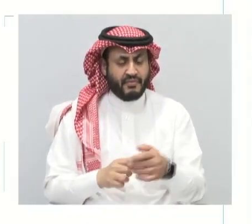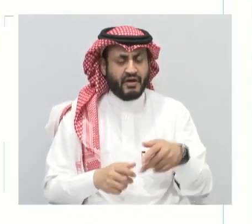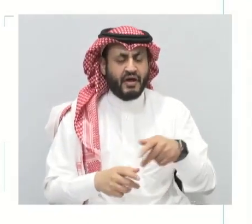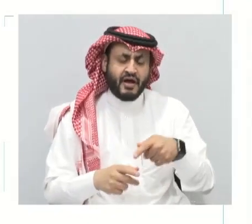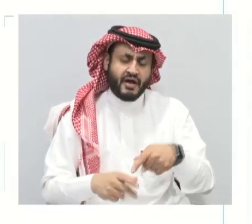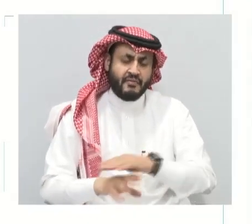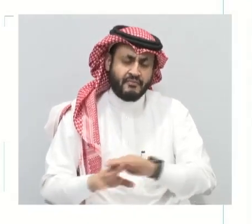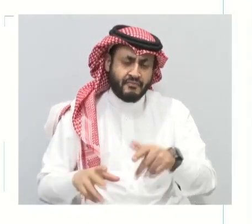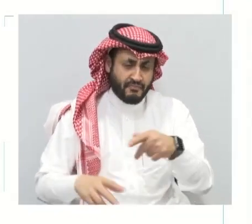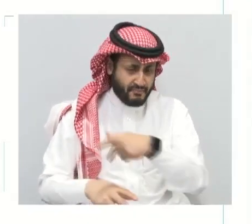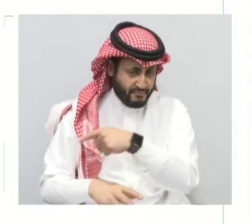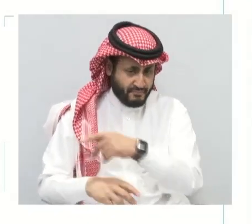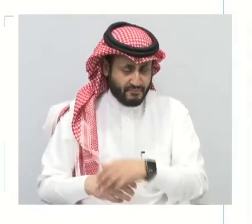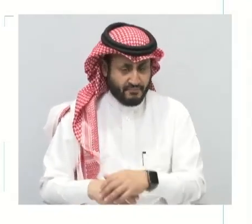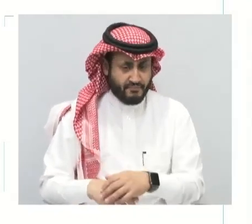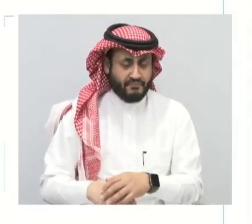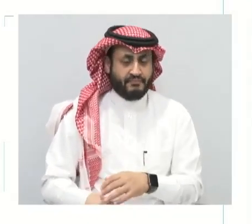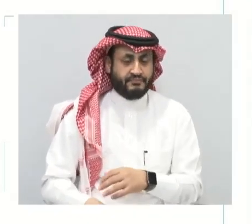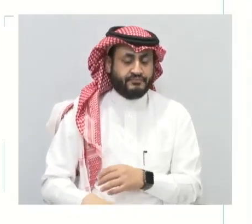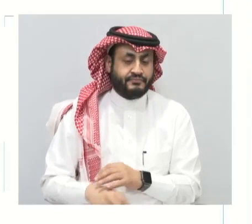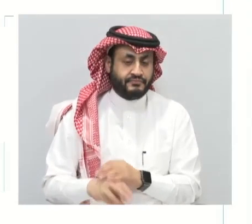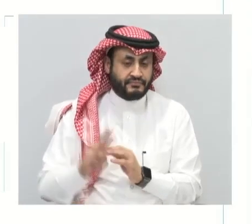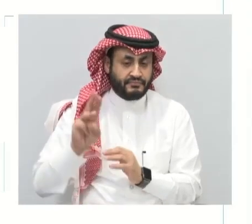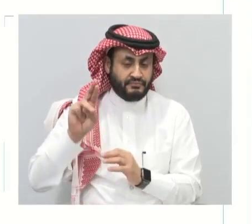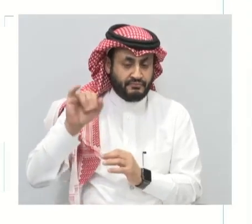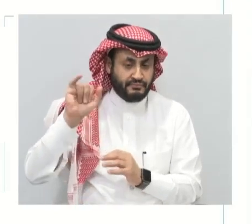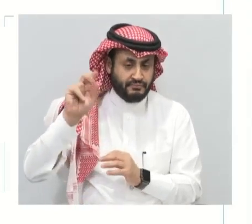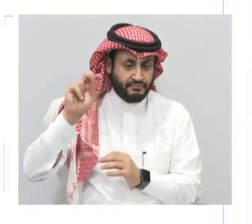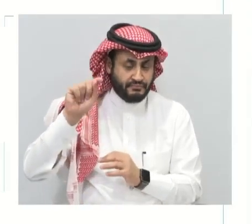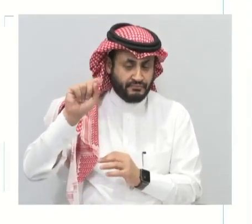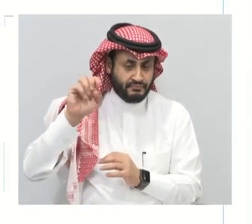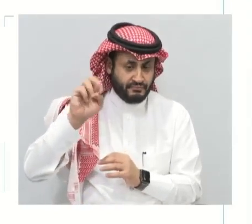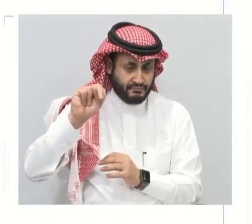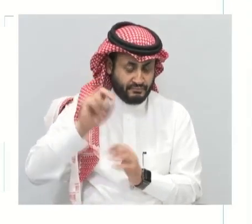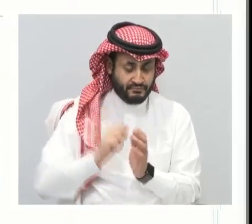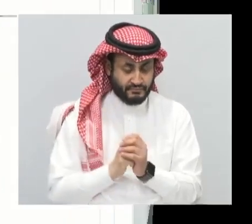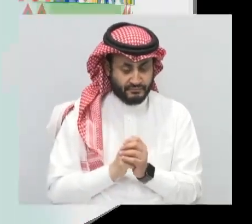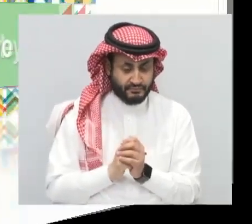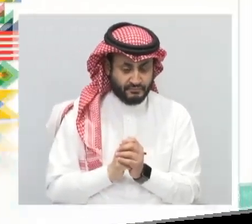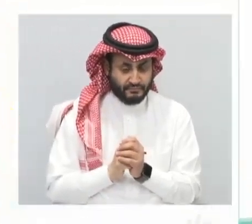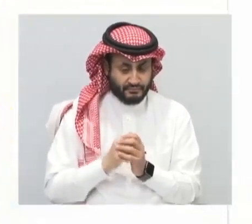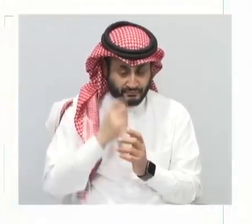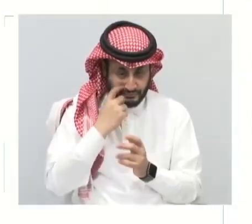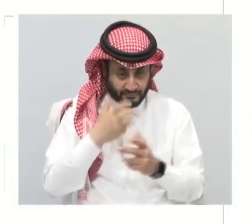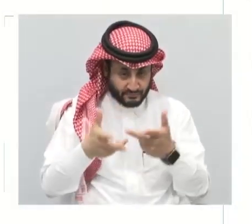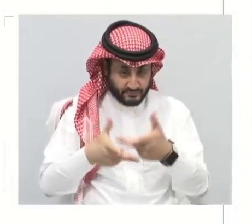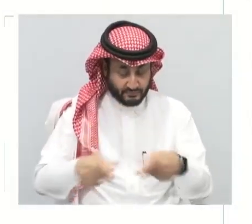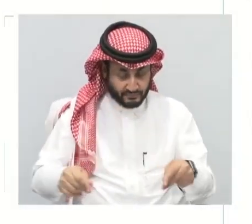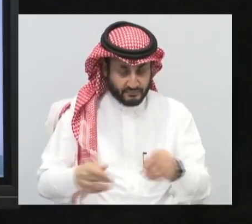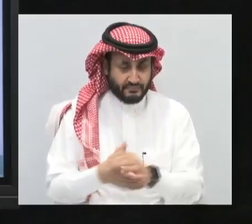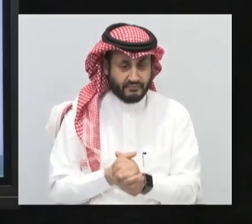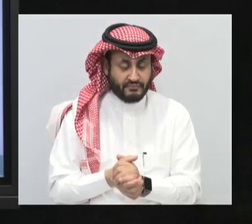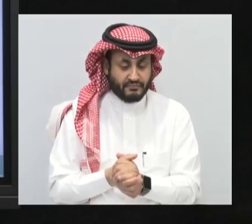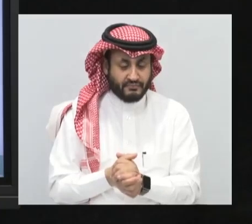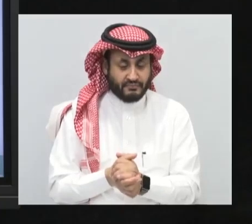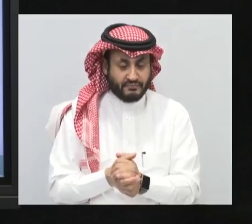finished writing and we talk about the action, we can say the writer has written a story, okay? And by this, we come to the end of